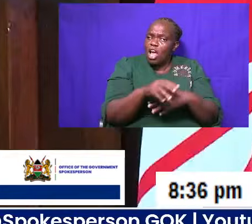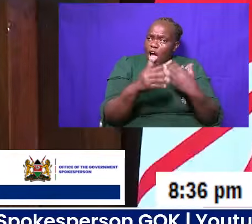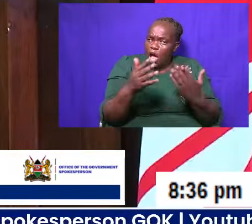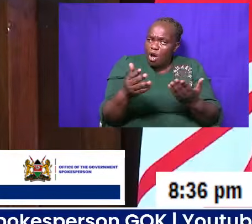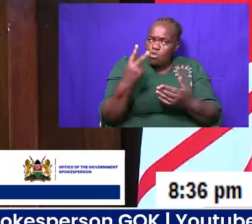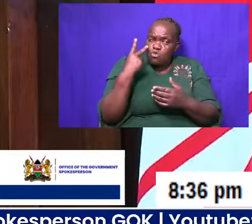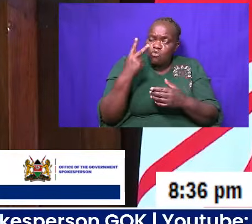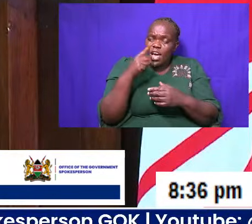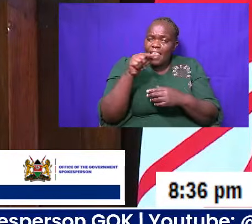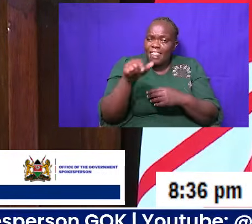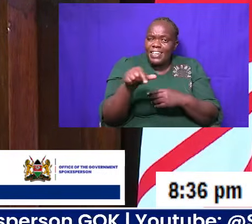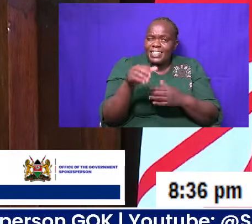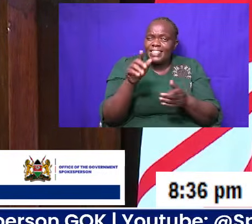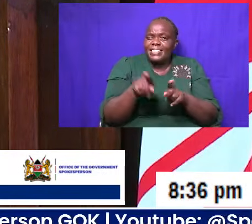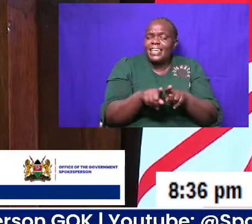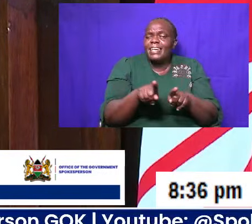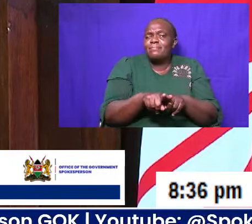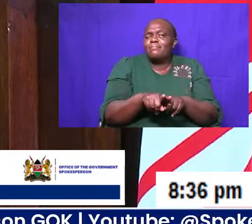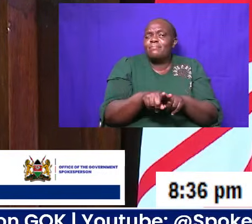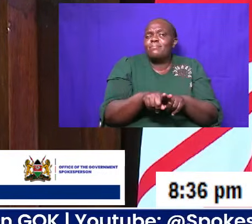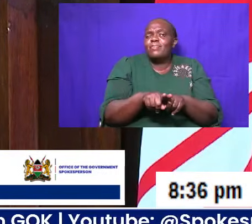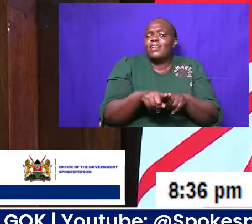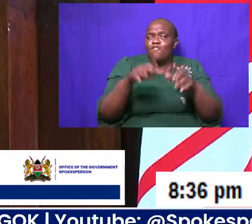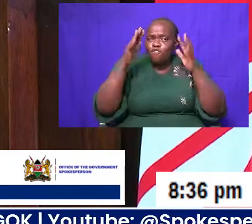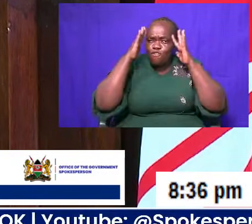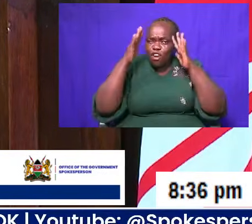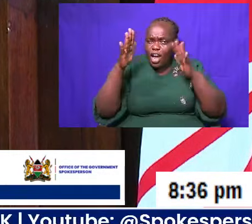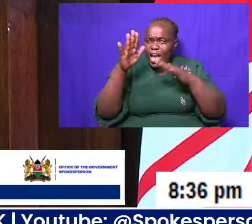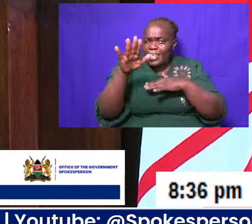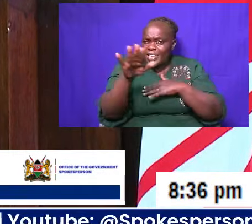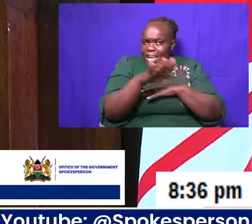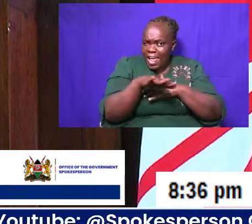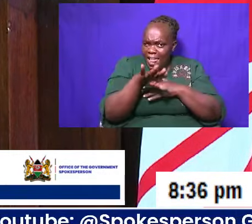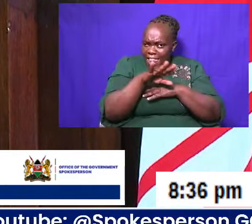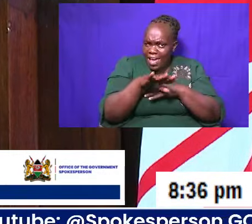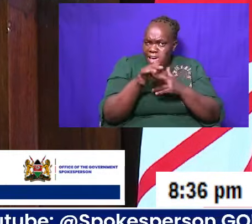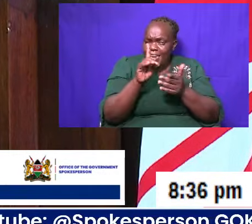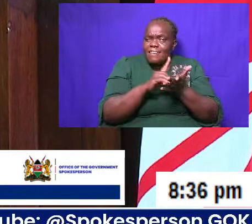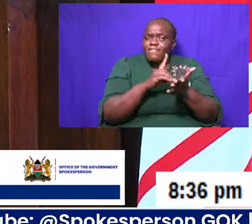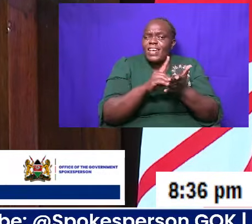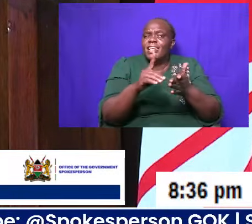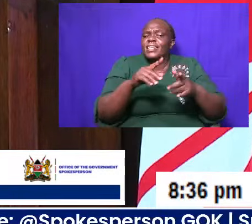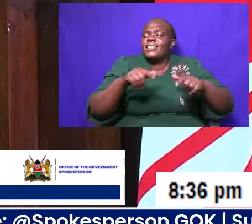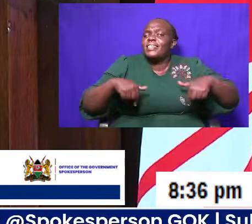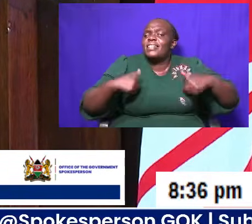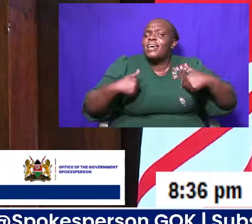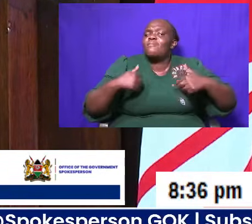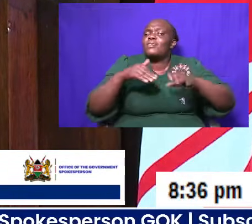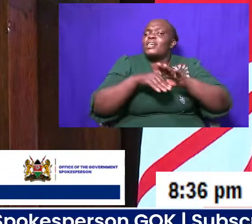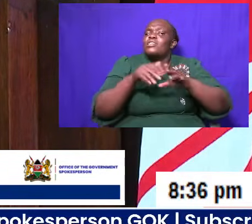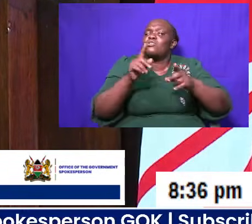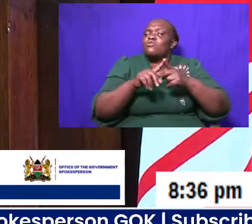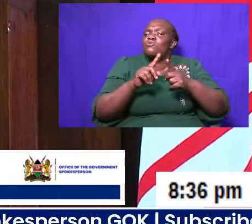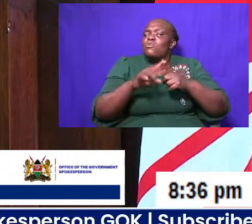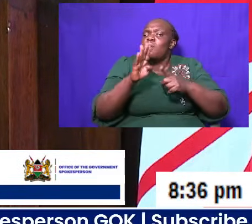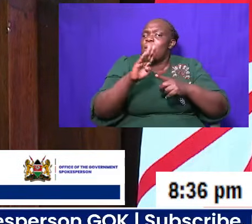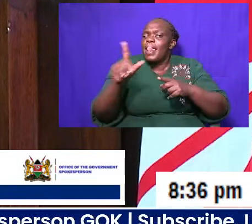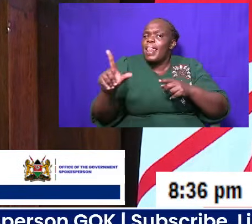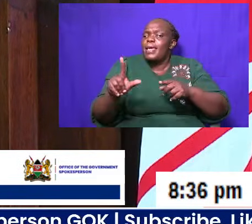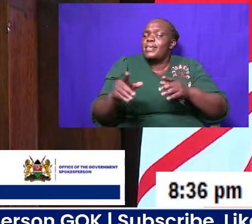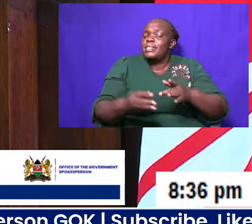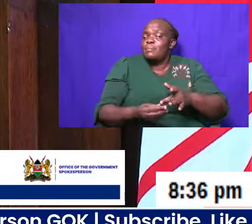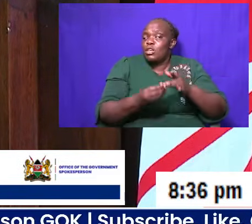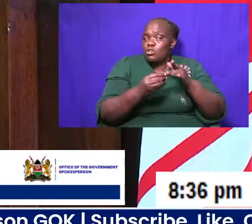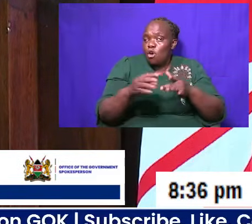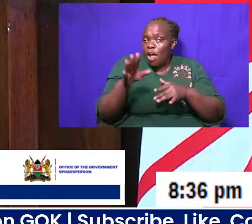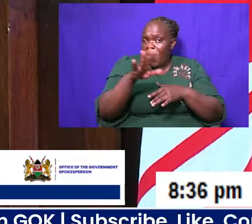it, really is, so you focus on this. We have divided ourselves into themes, thematic areas. Okay, how many are but